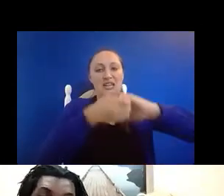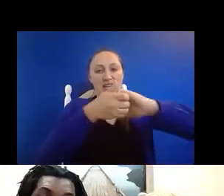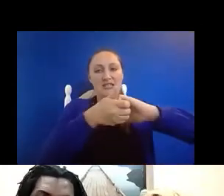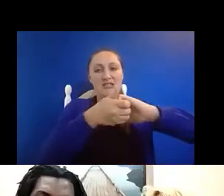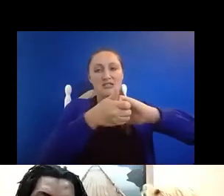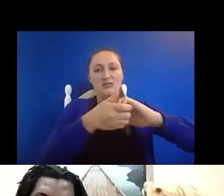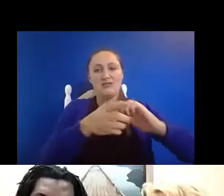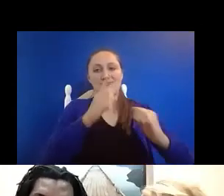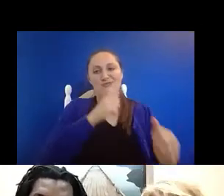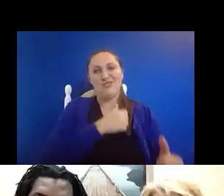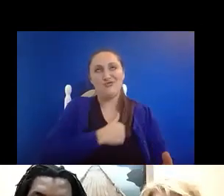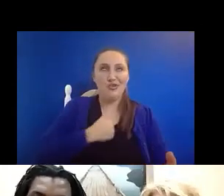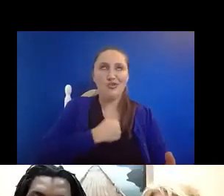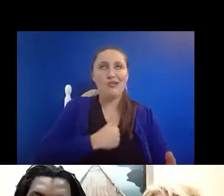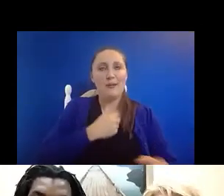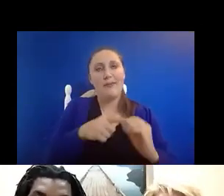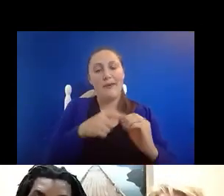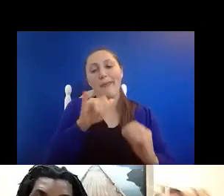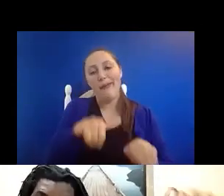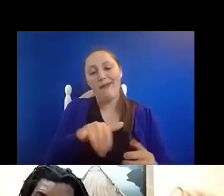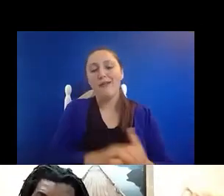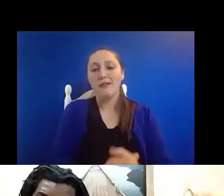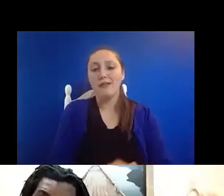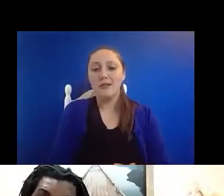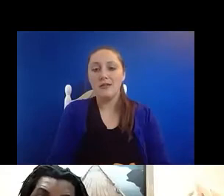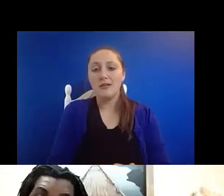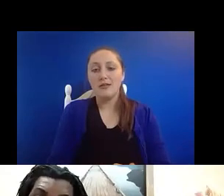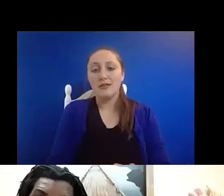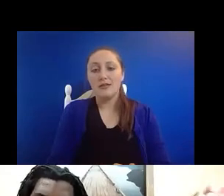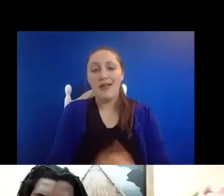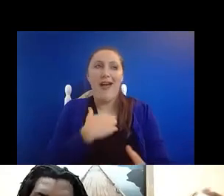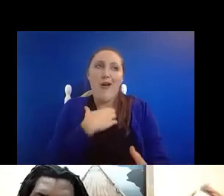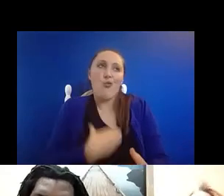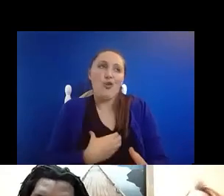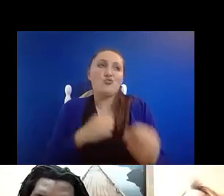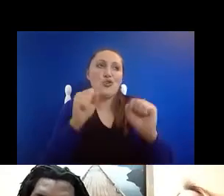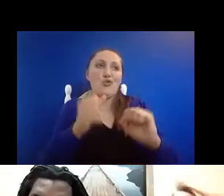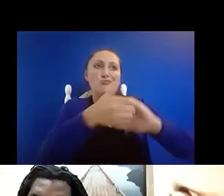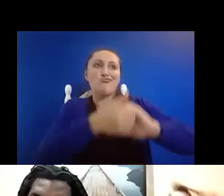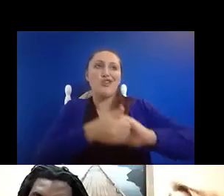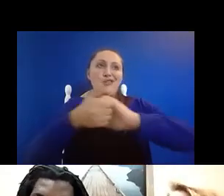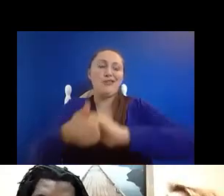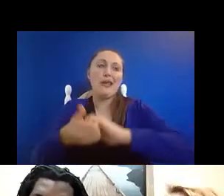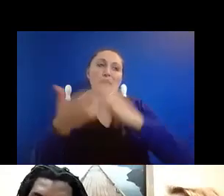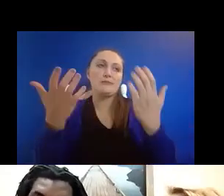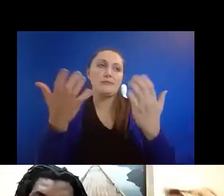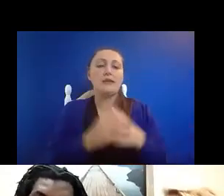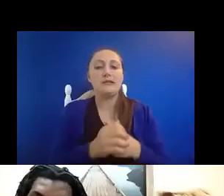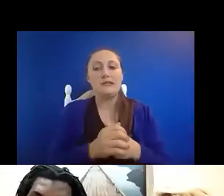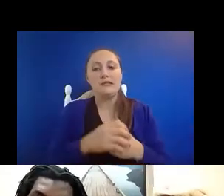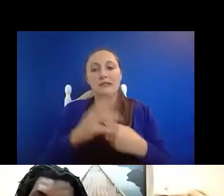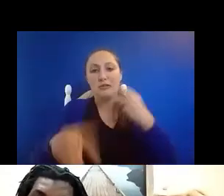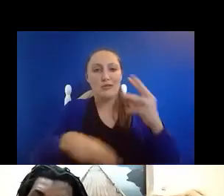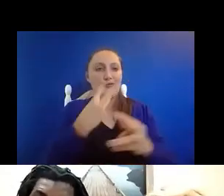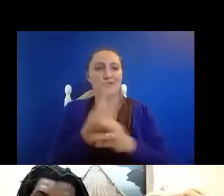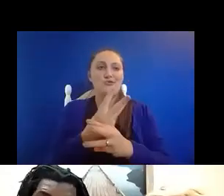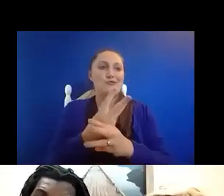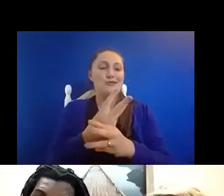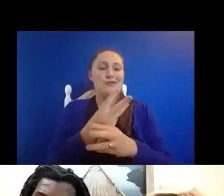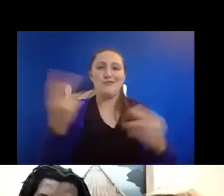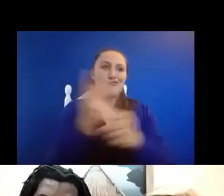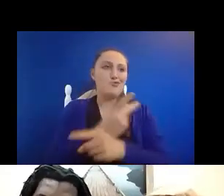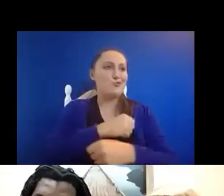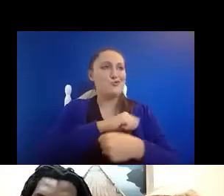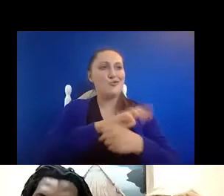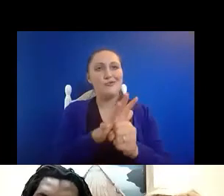sorry for all of that. I wish it's something that we can do in the world, but the world's got the worst COVID. I'm sorry